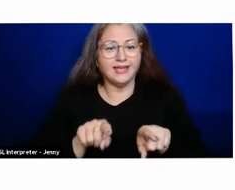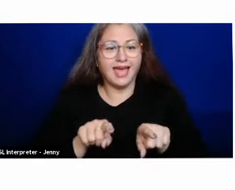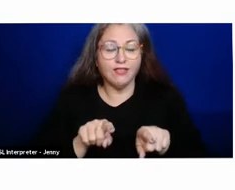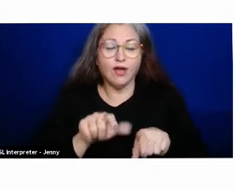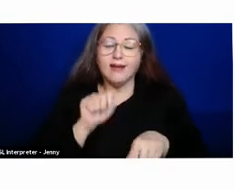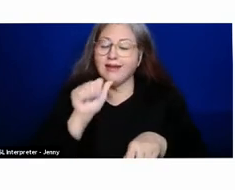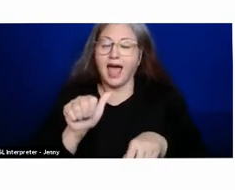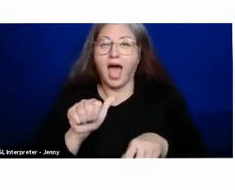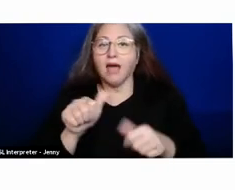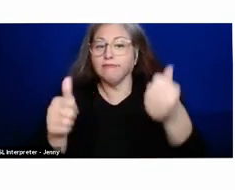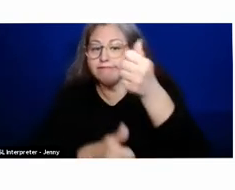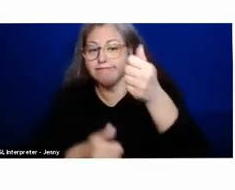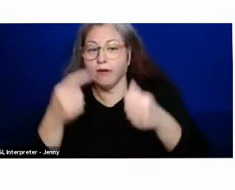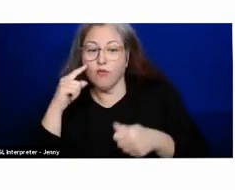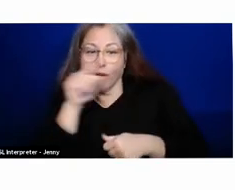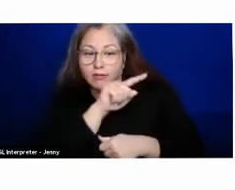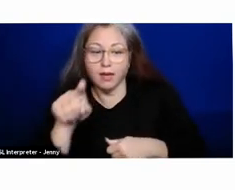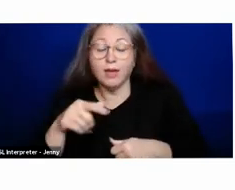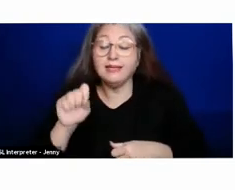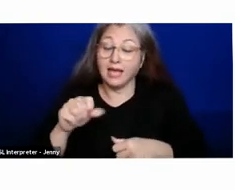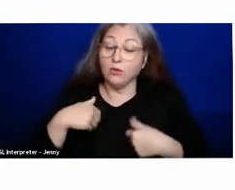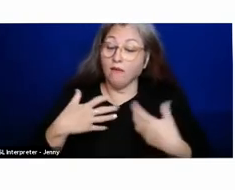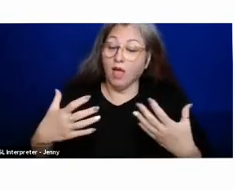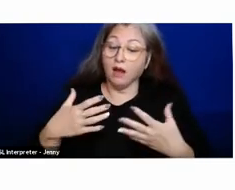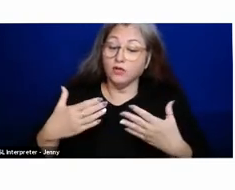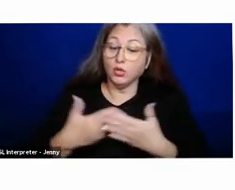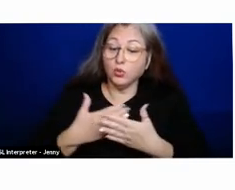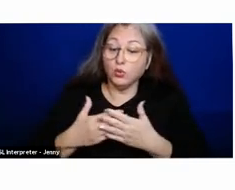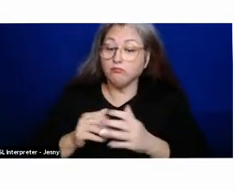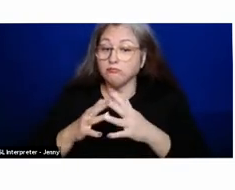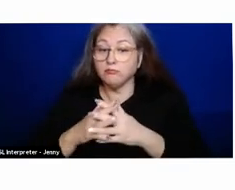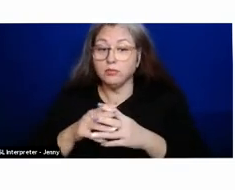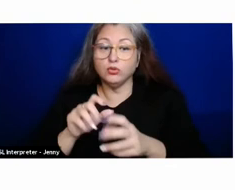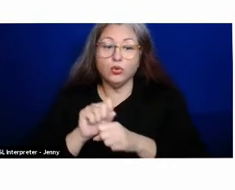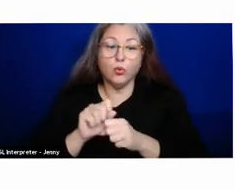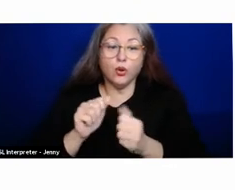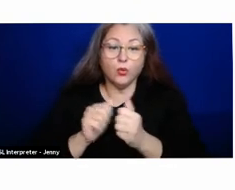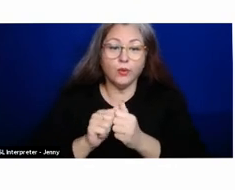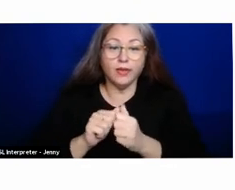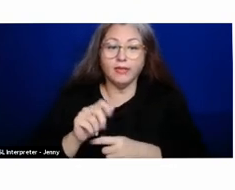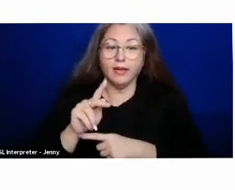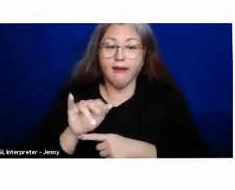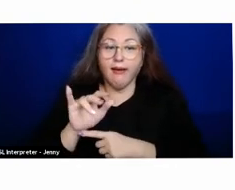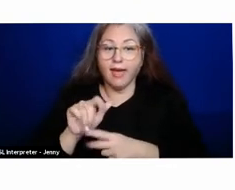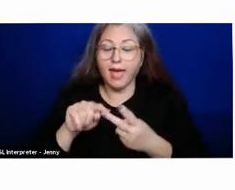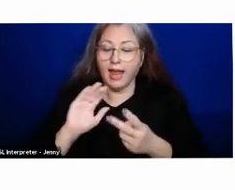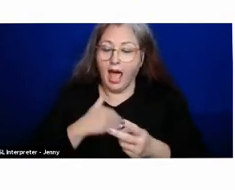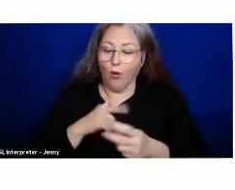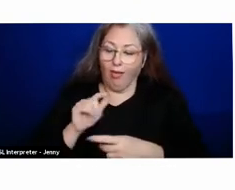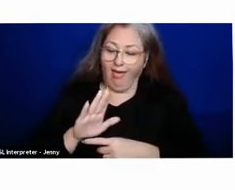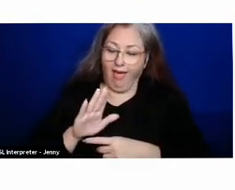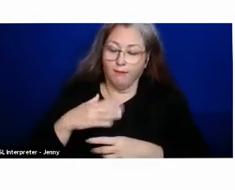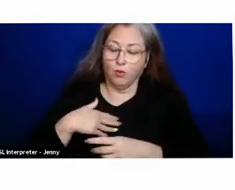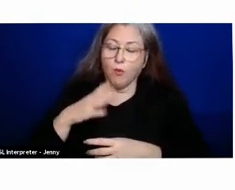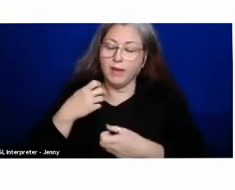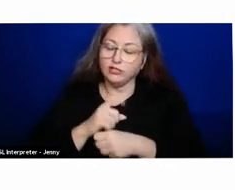Consolento. While we have many initiatives that are managed by our direct team, such as our work with Kaye and the lab that we're building, we also ensure that